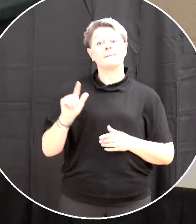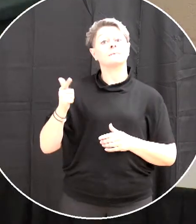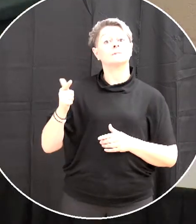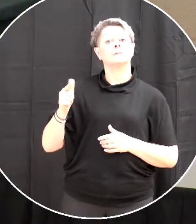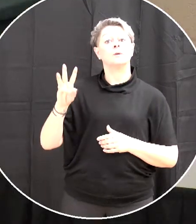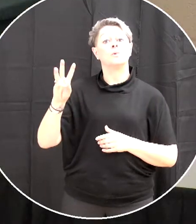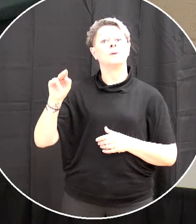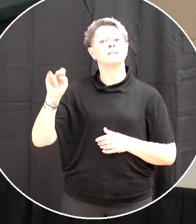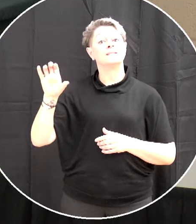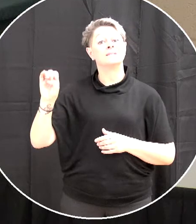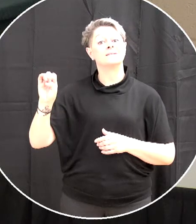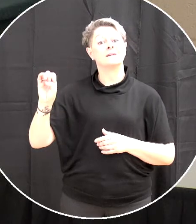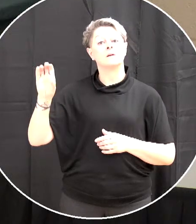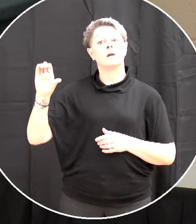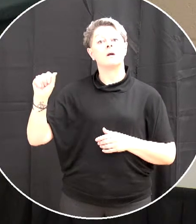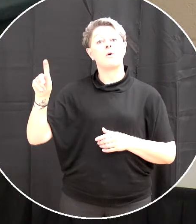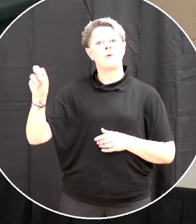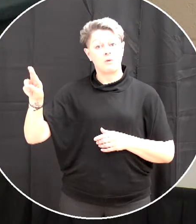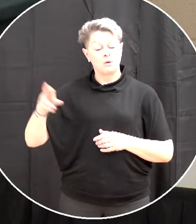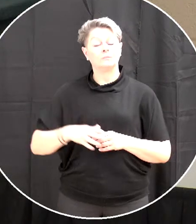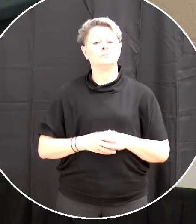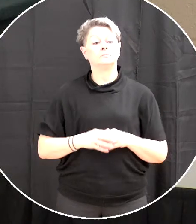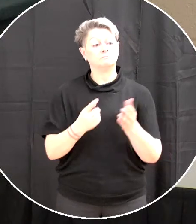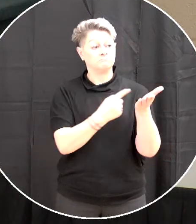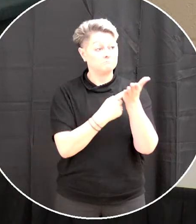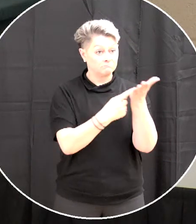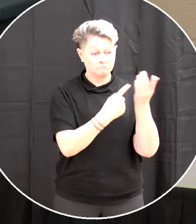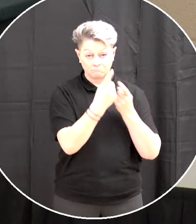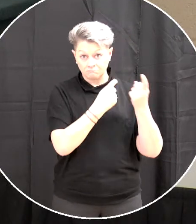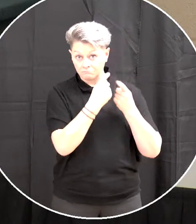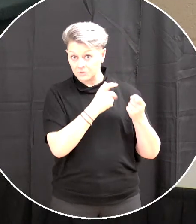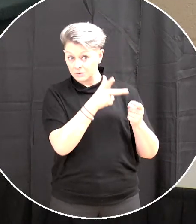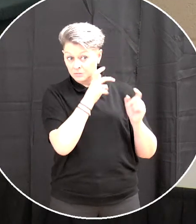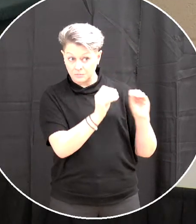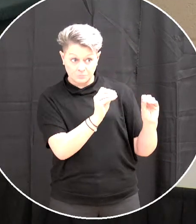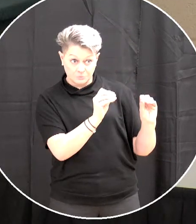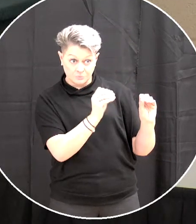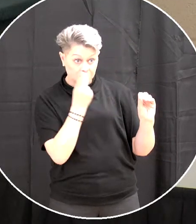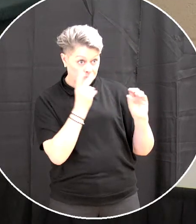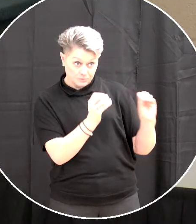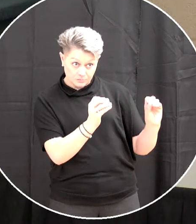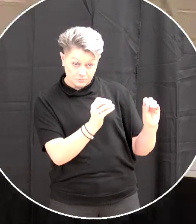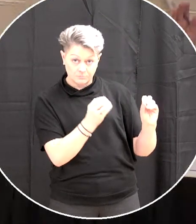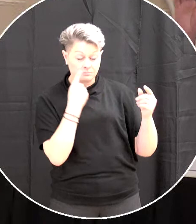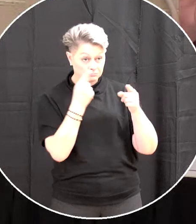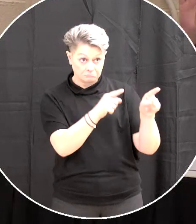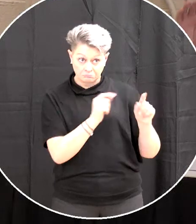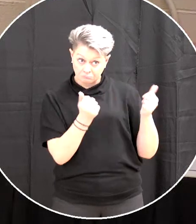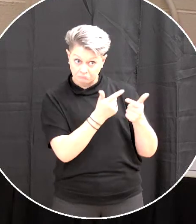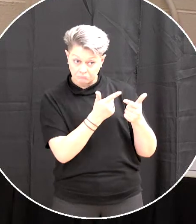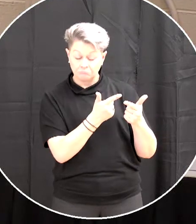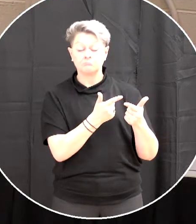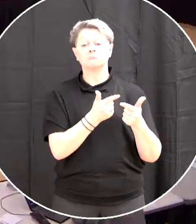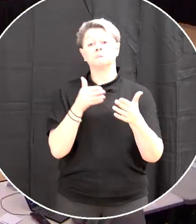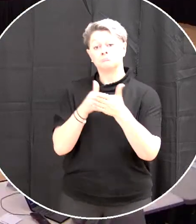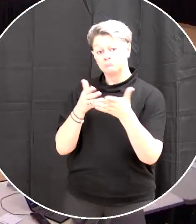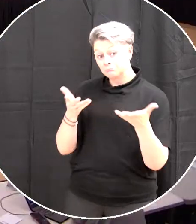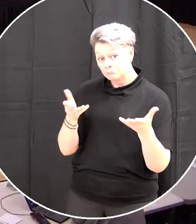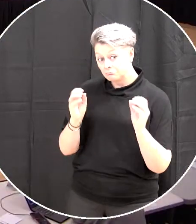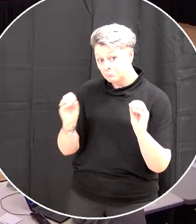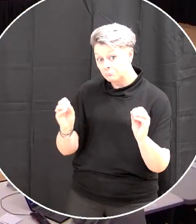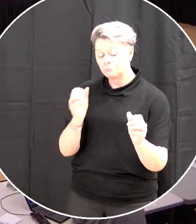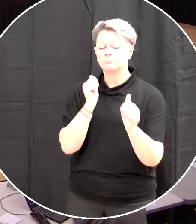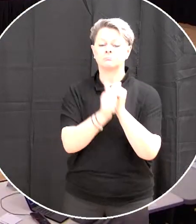Seconder, Wintz Carter. Discussion, questions? Hearing none, seeing none. All in favor? Aye. Against?